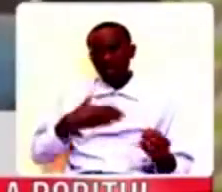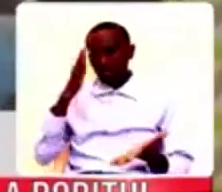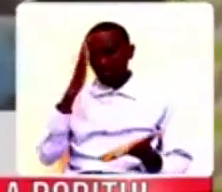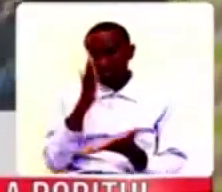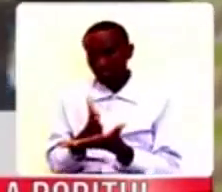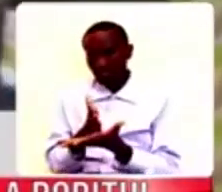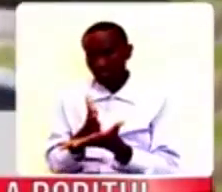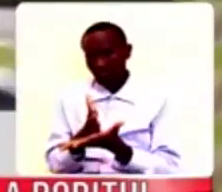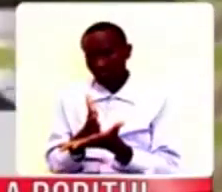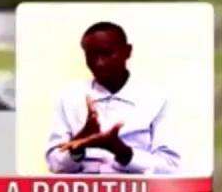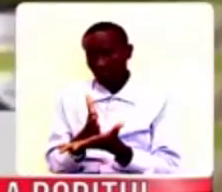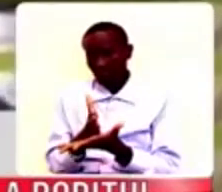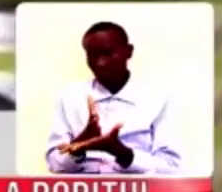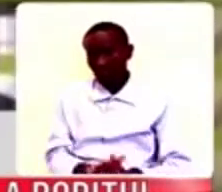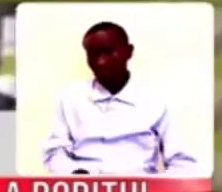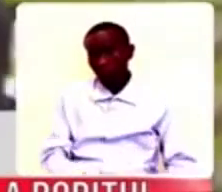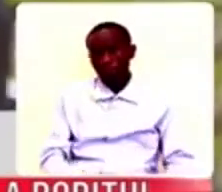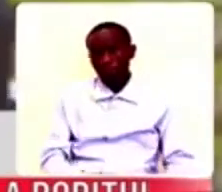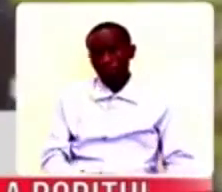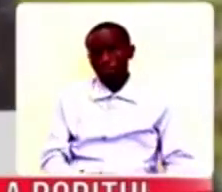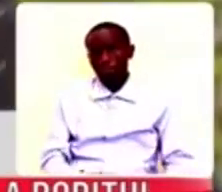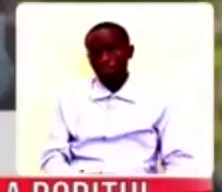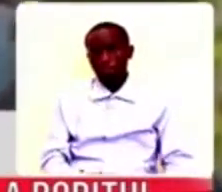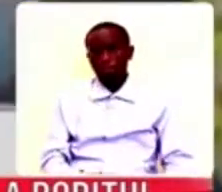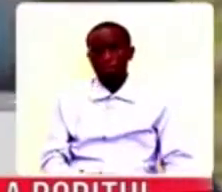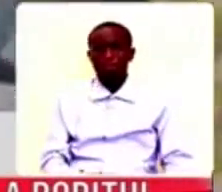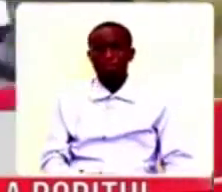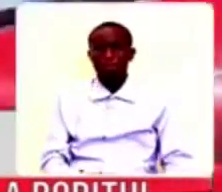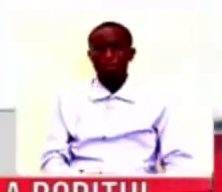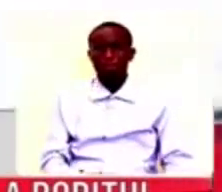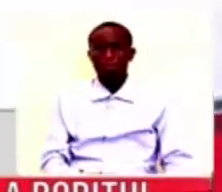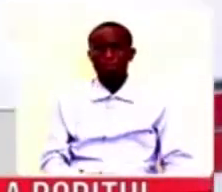here. Yes, I can ignore you. Please.